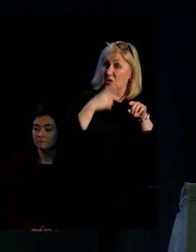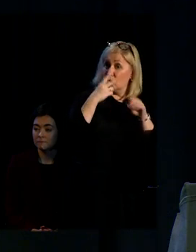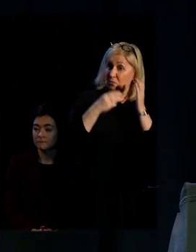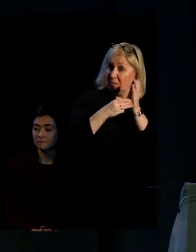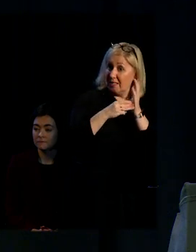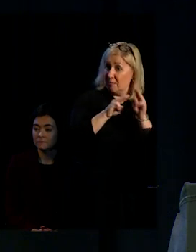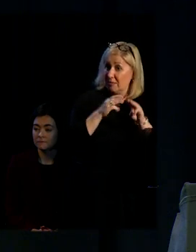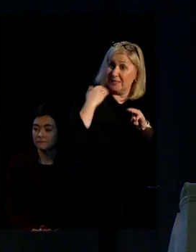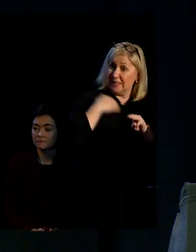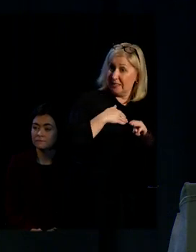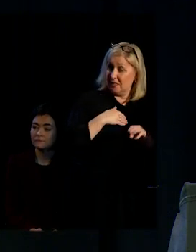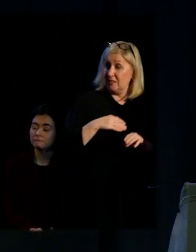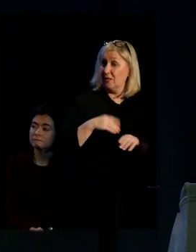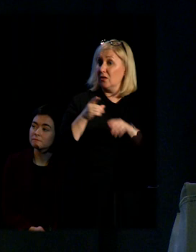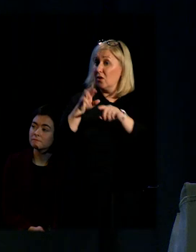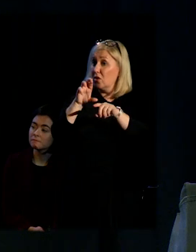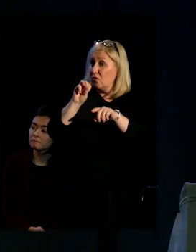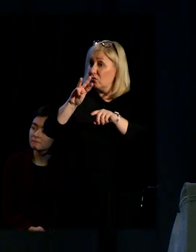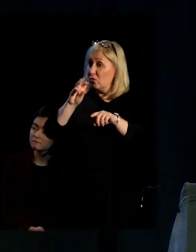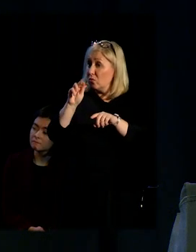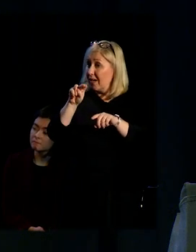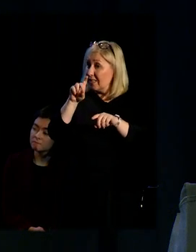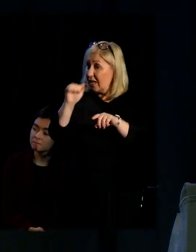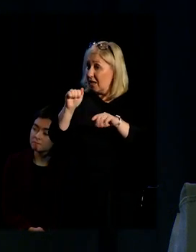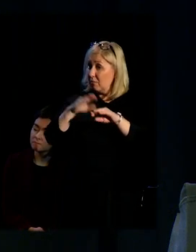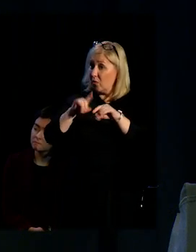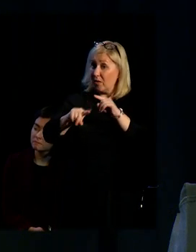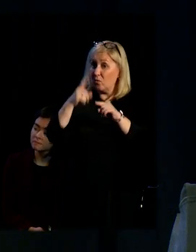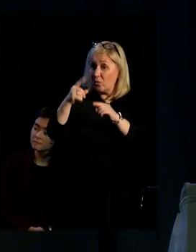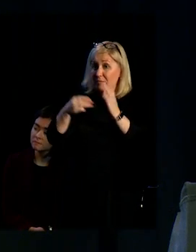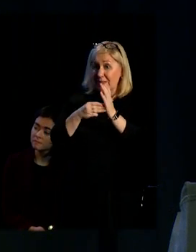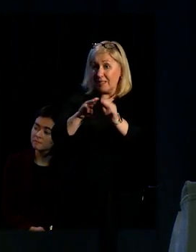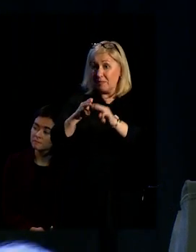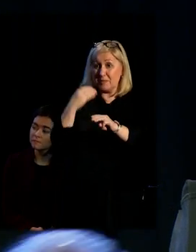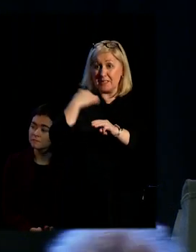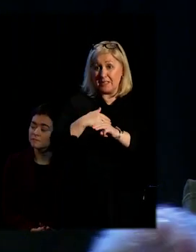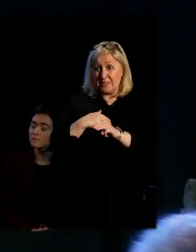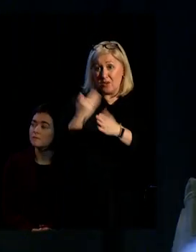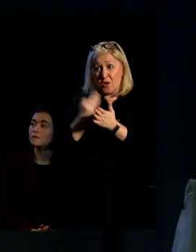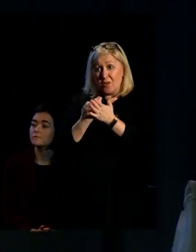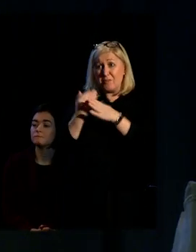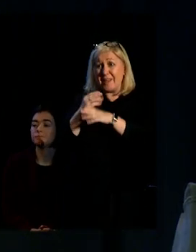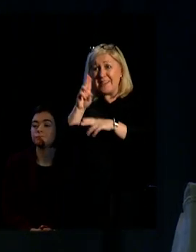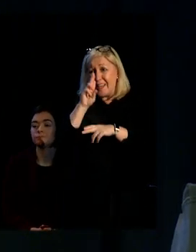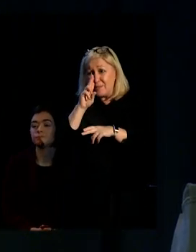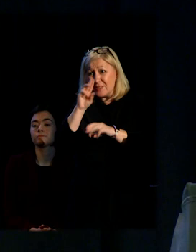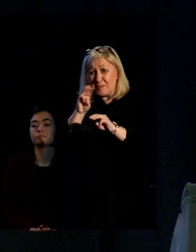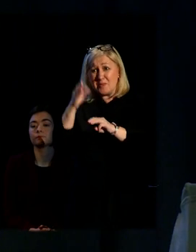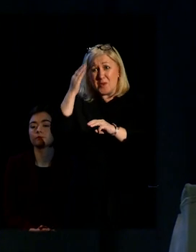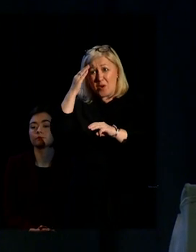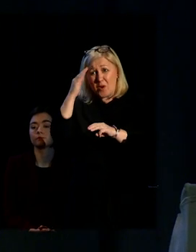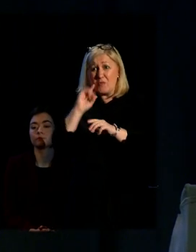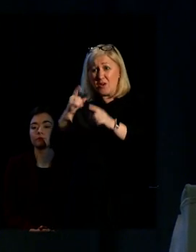the 1990s, over 1 million people were murdered, often by neighbors and people they knew who joined the bands